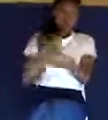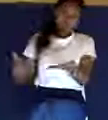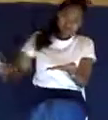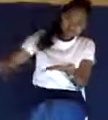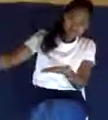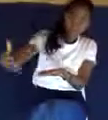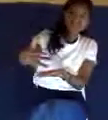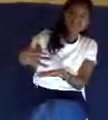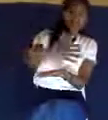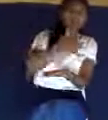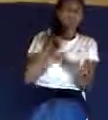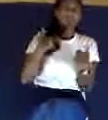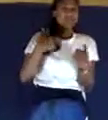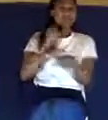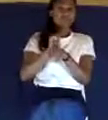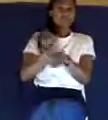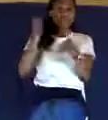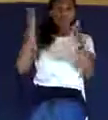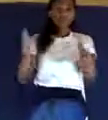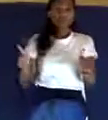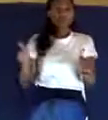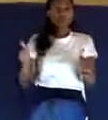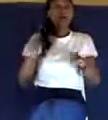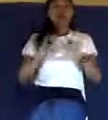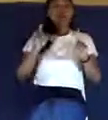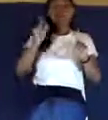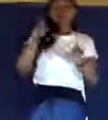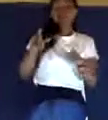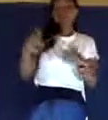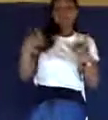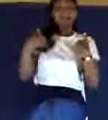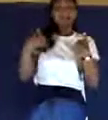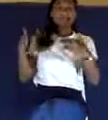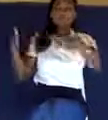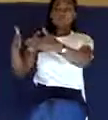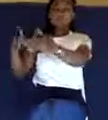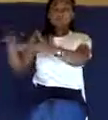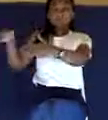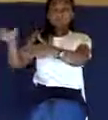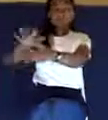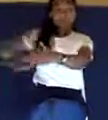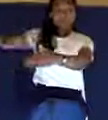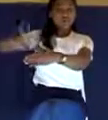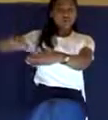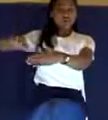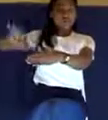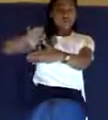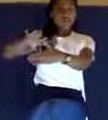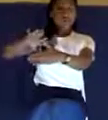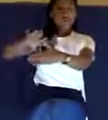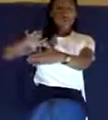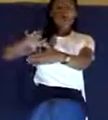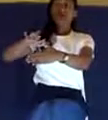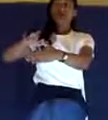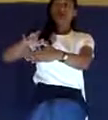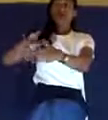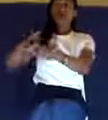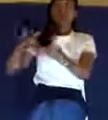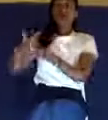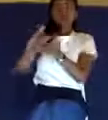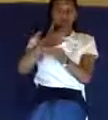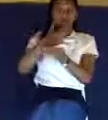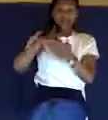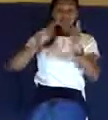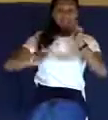harvest time, there were certain parts, corners of the field, and certain places where maybe your reapers couldn't get it all, and it was left